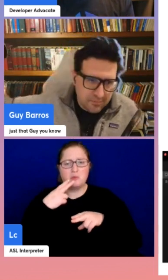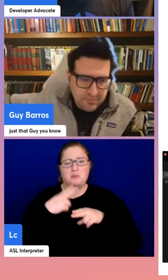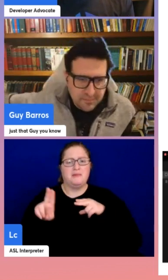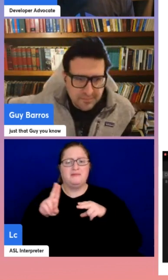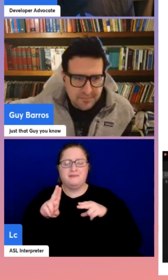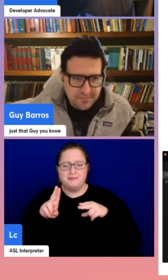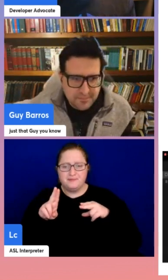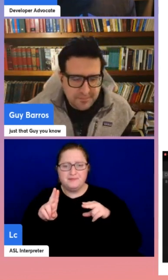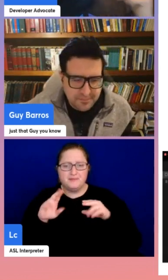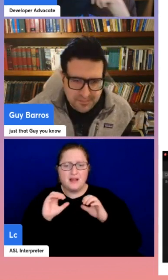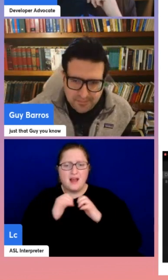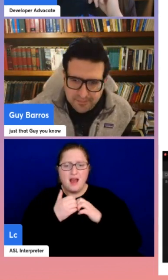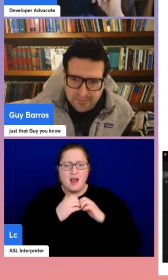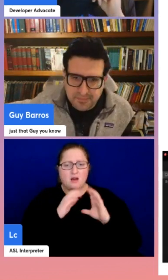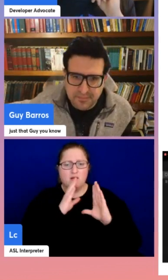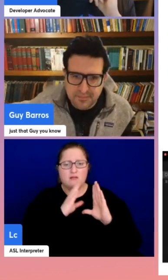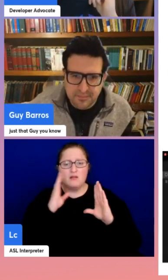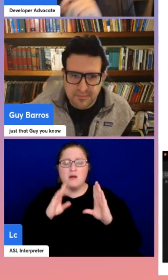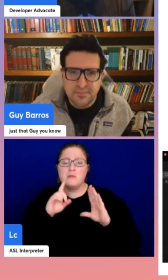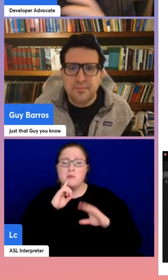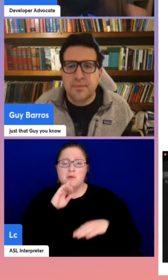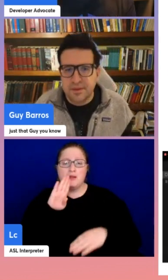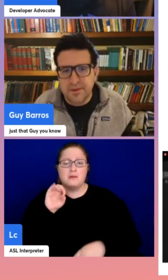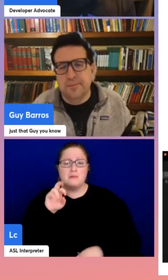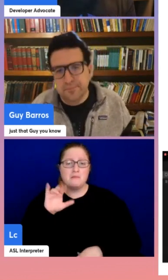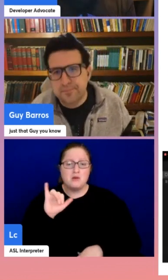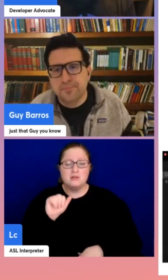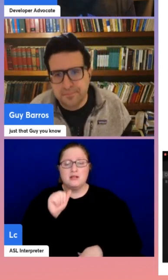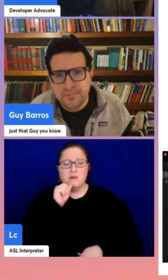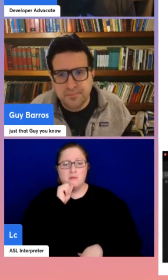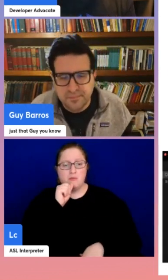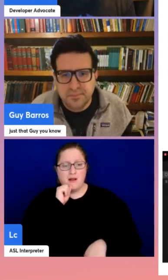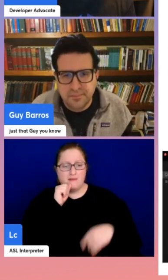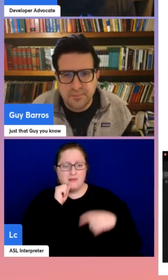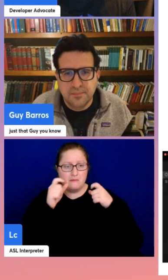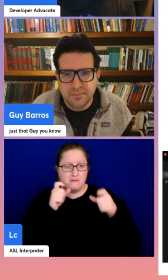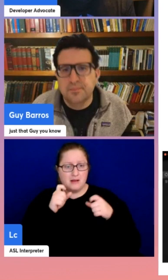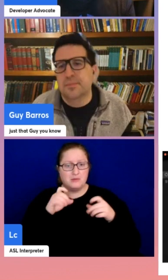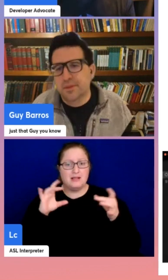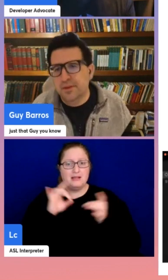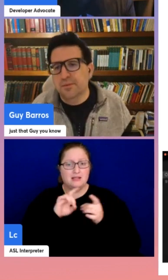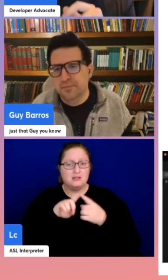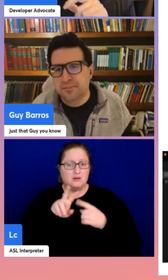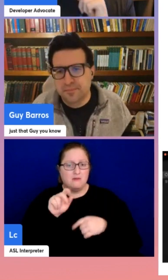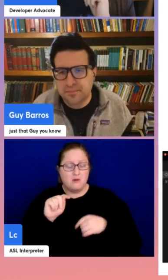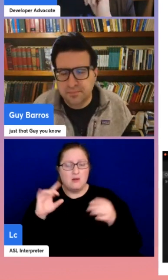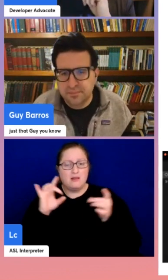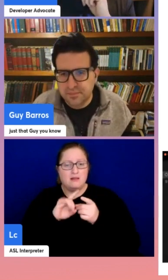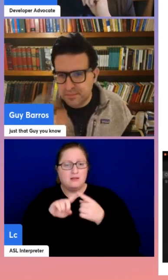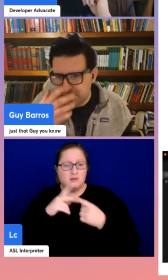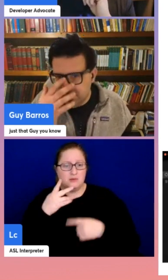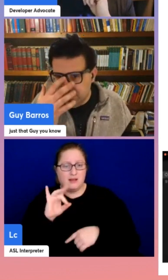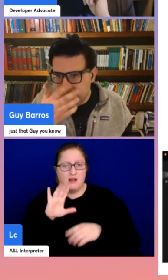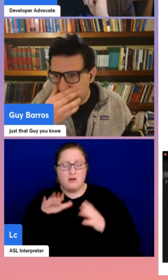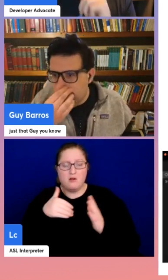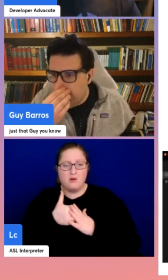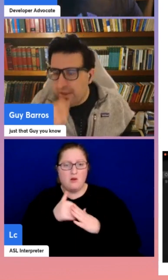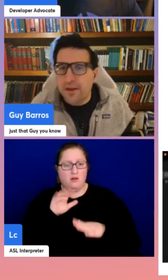ultimately Boundary is that private access management tool, right? It kind of links into Vault, it links into your Kubernetes, into all your existing